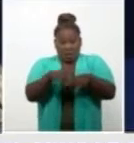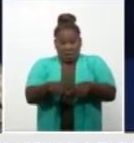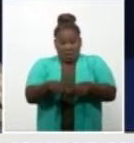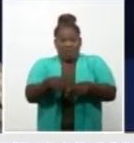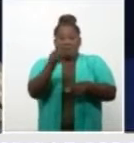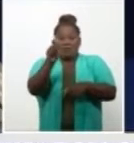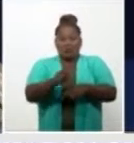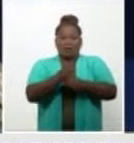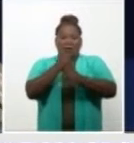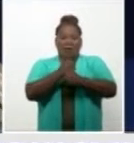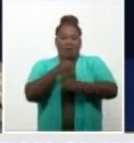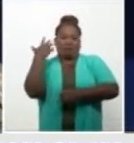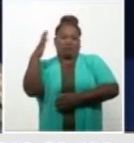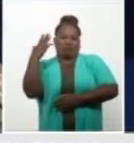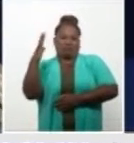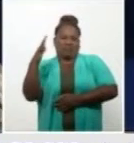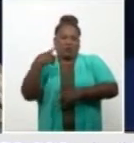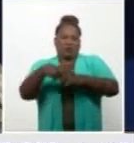abroad.